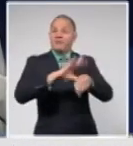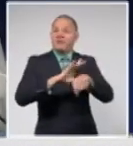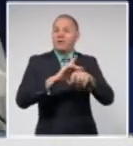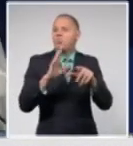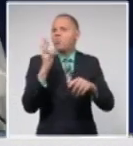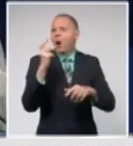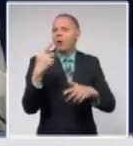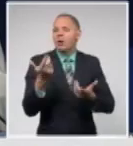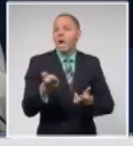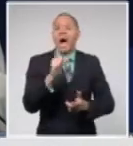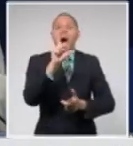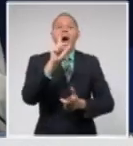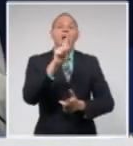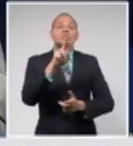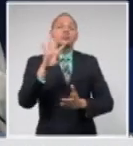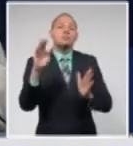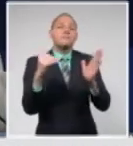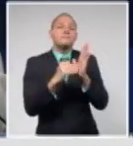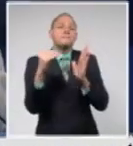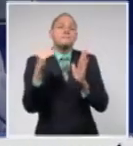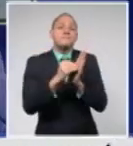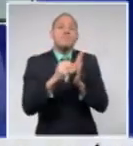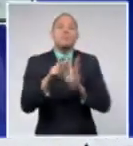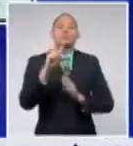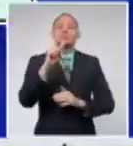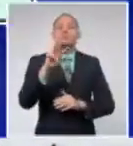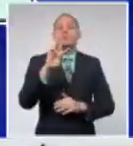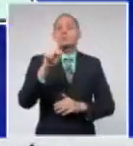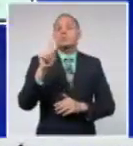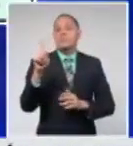the Americas reports